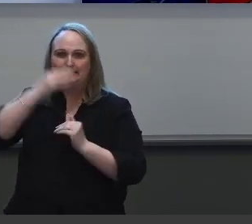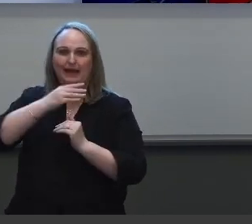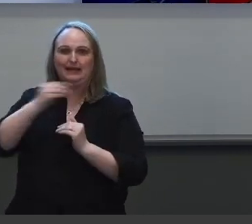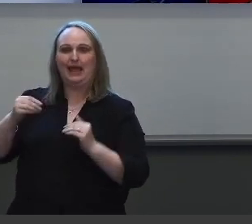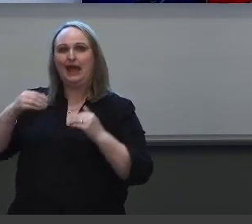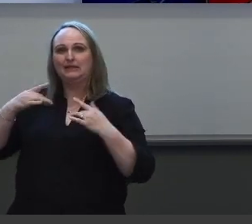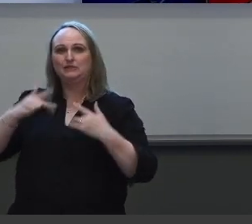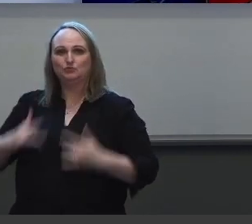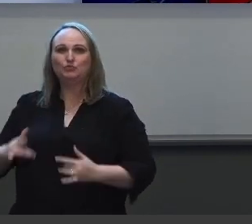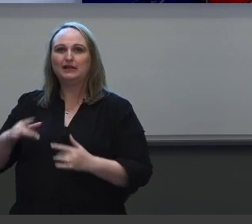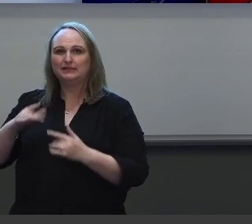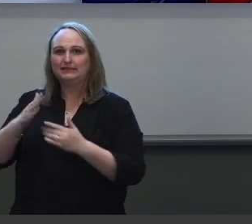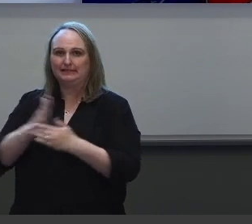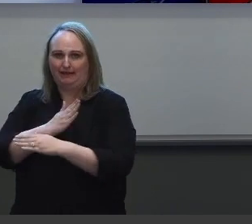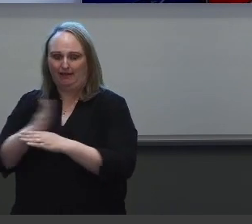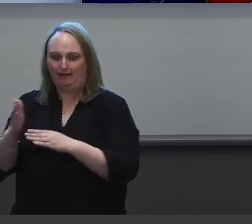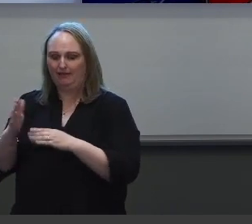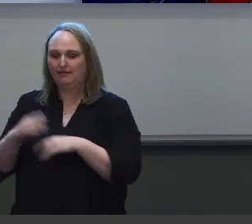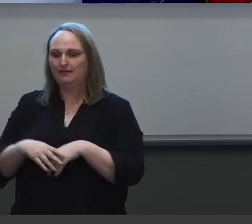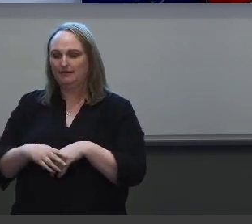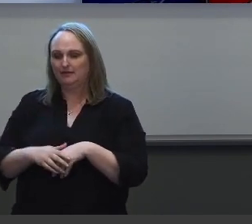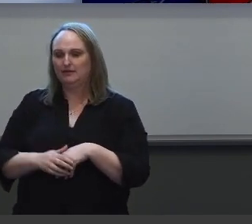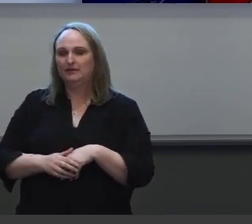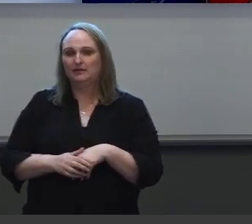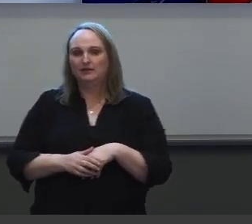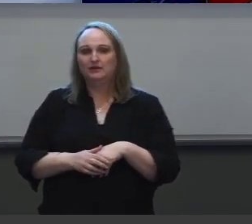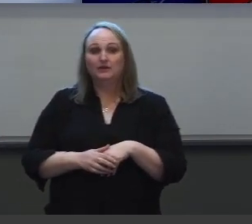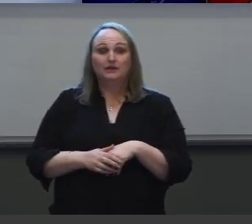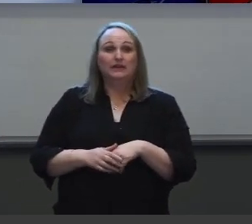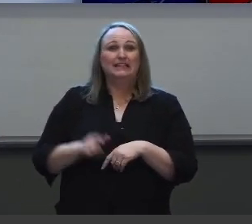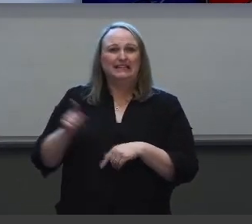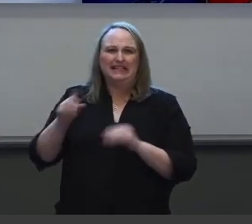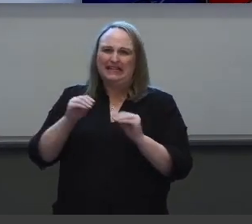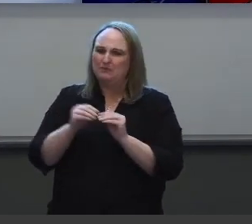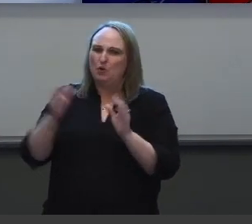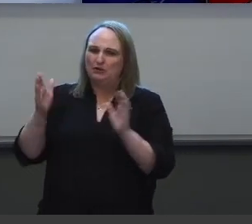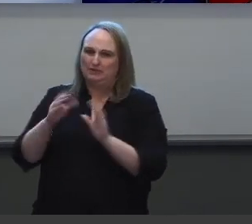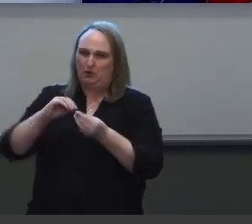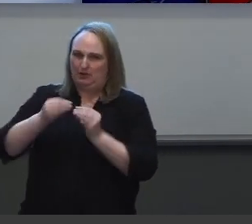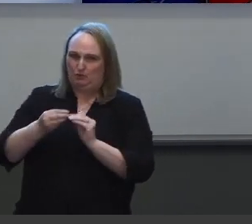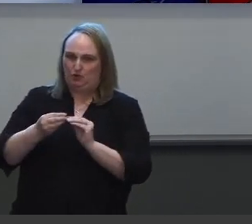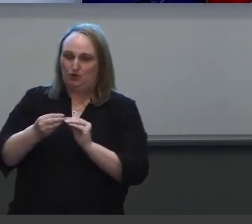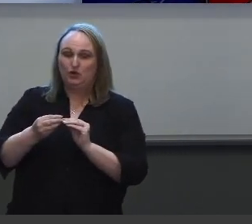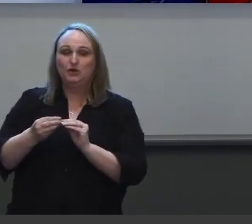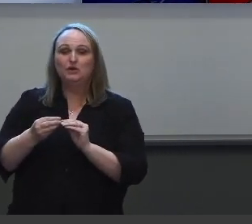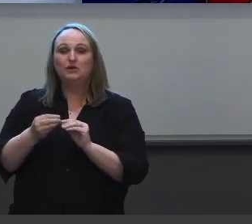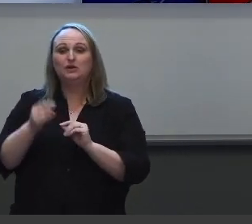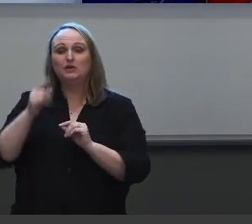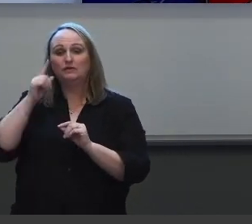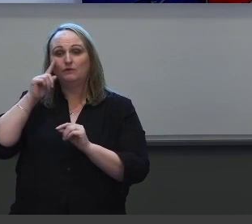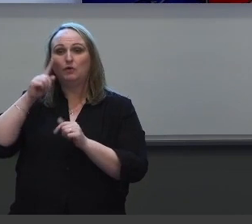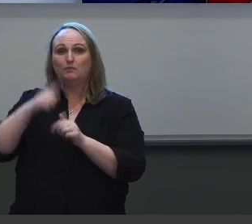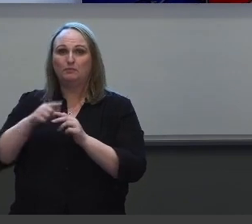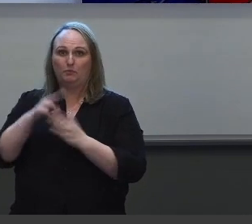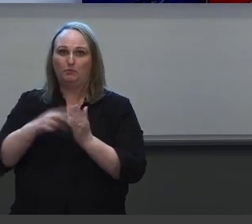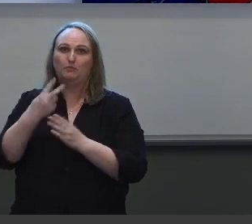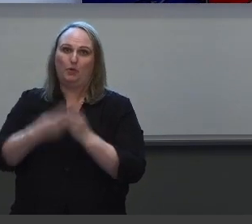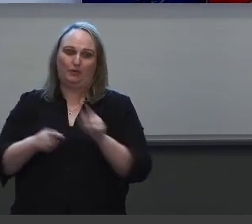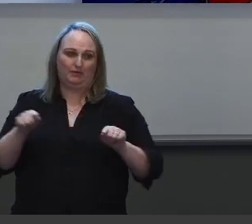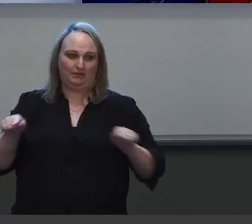similar domains. Importantly here, we had a smaller set of data across our two different questionnaires. So we